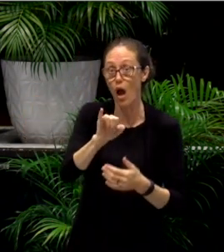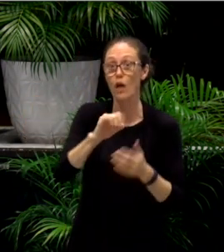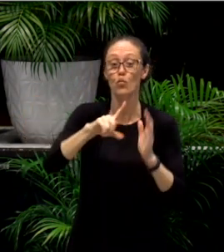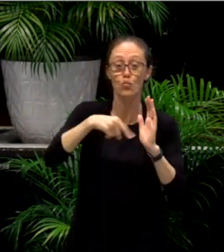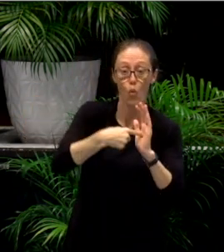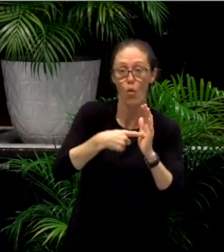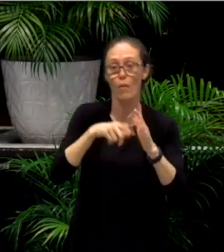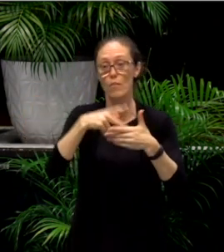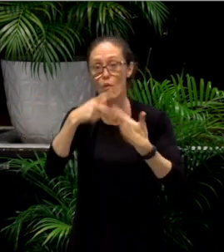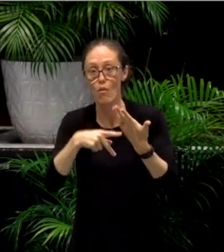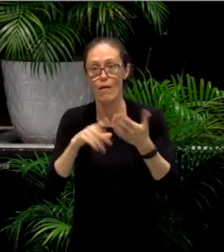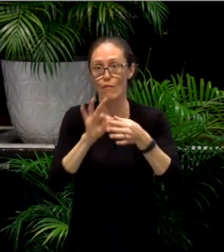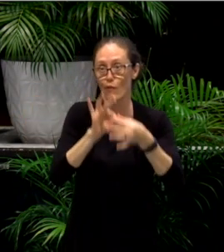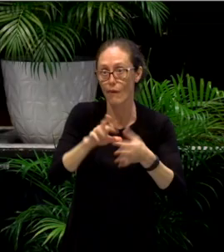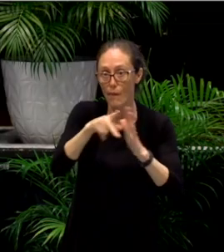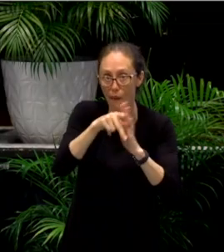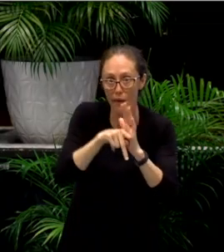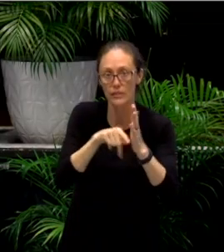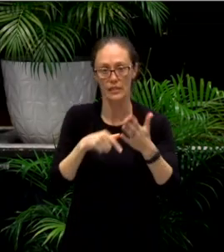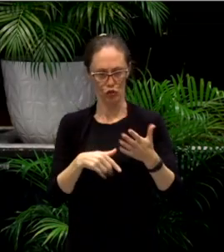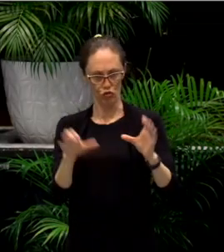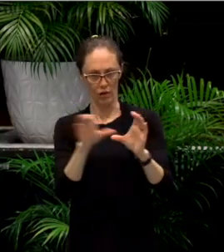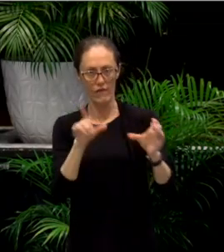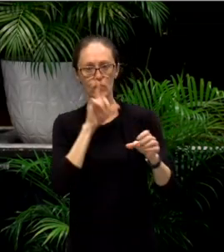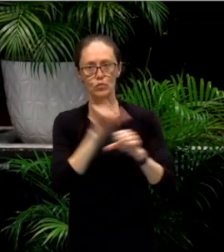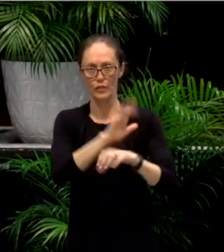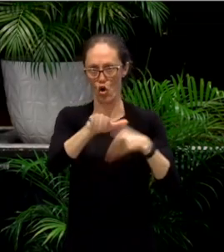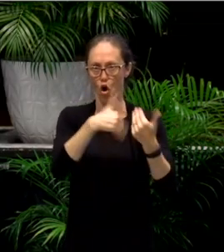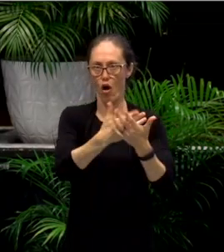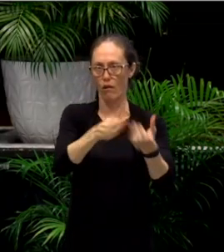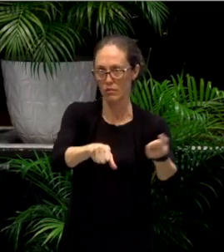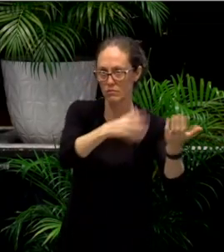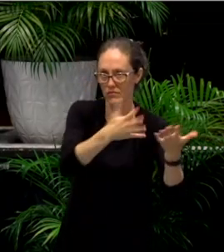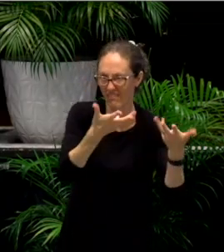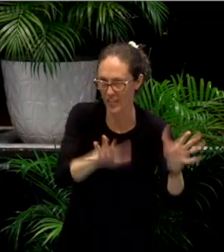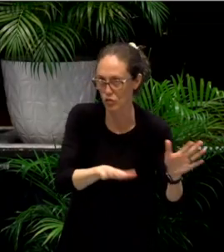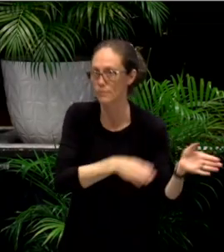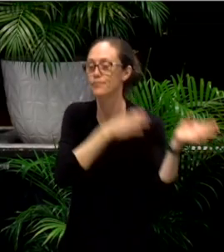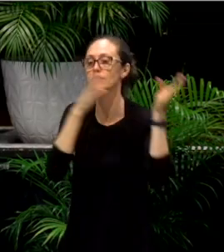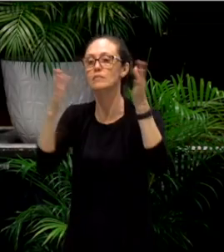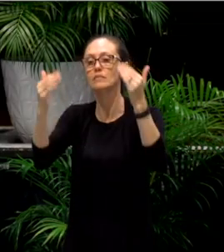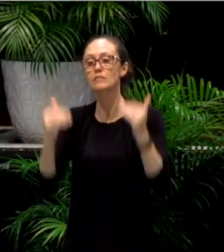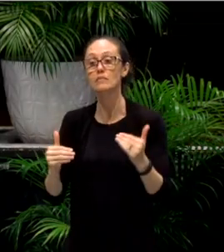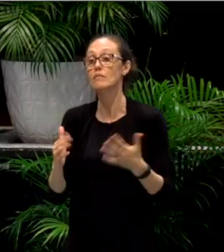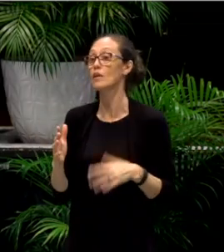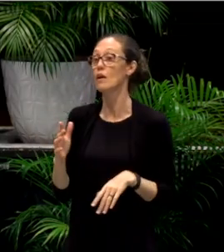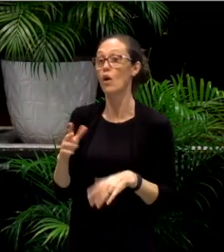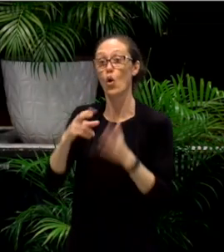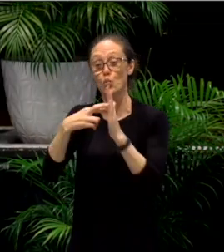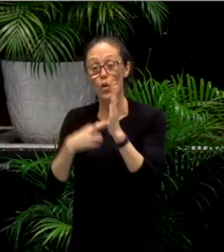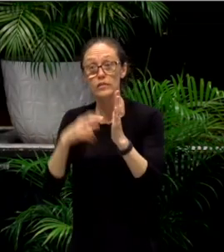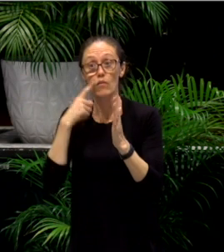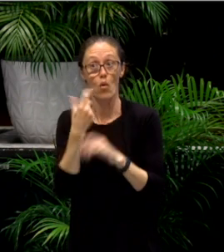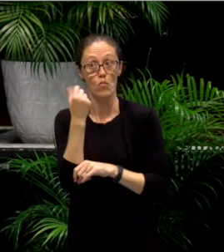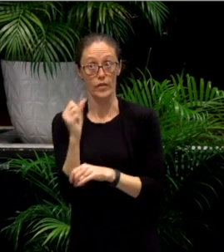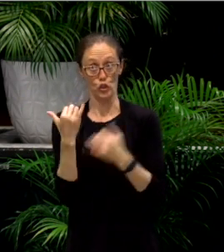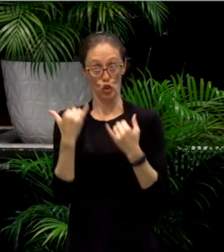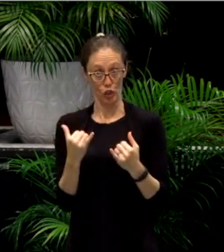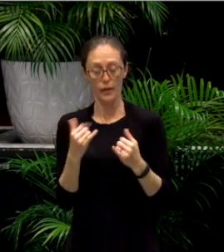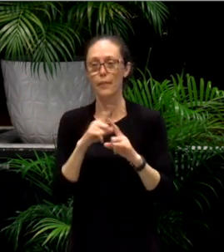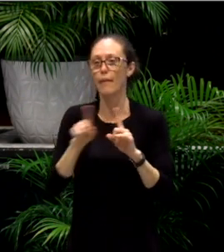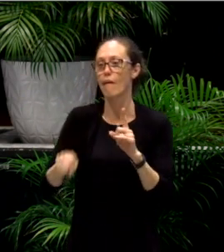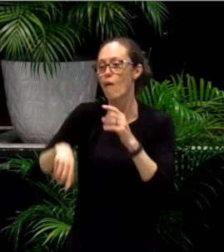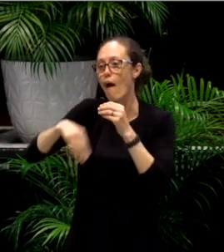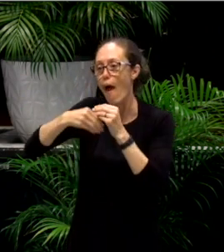related policies and certifying that you've done so. Enforcing not only rules of protest currently, but